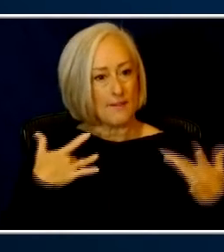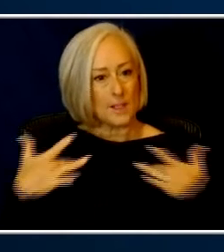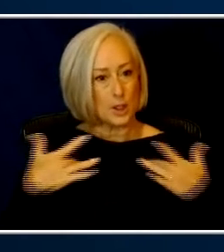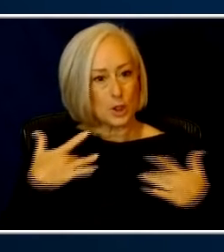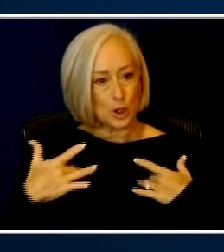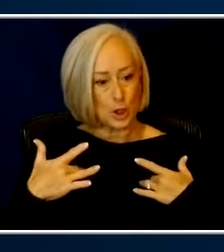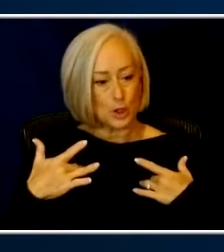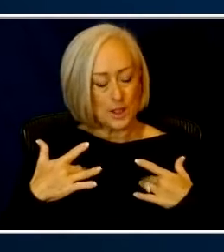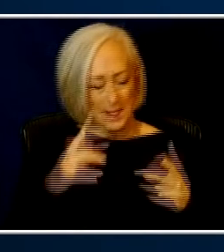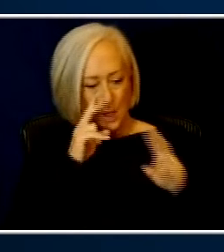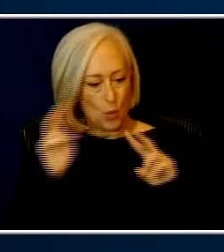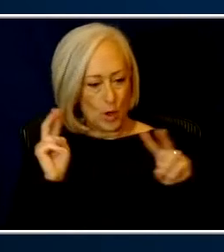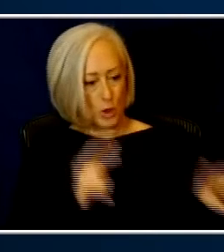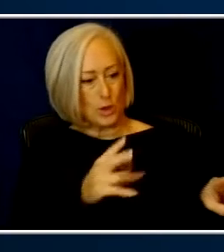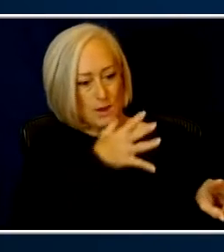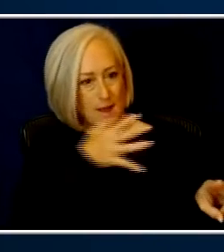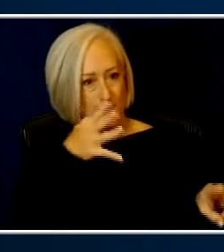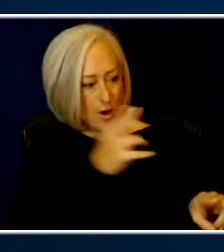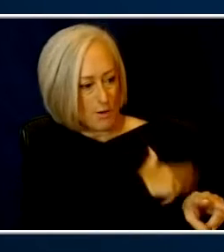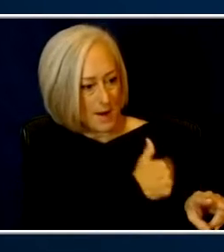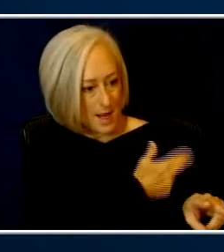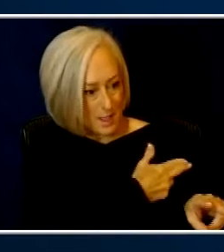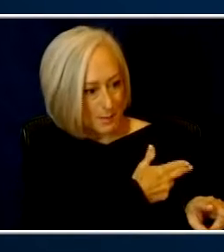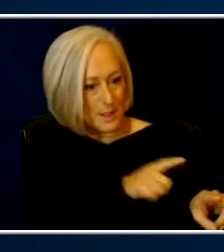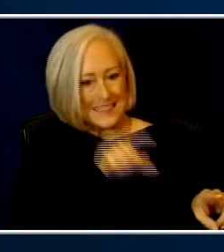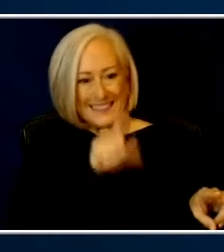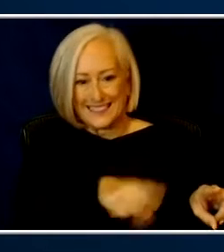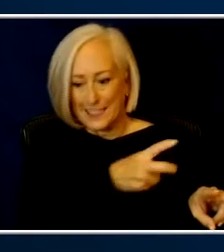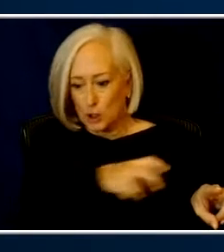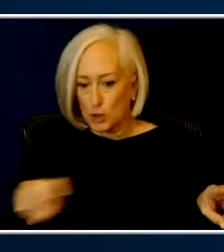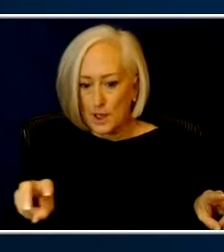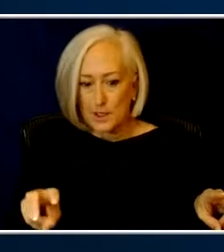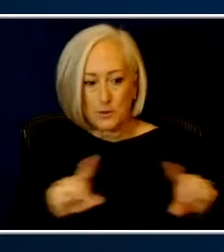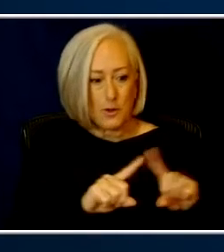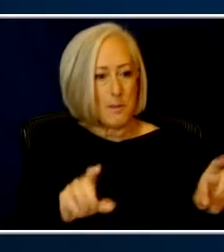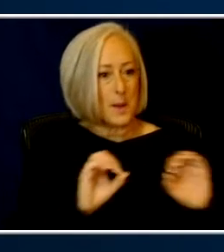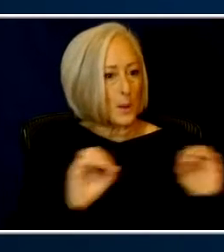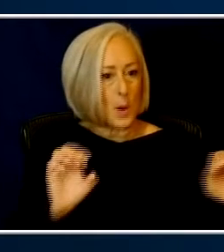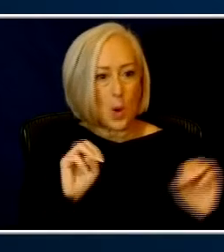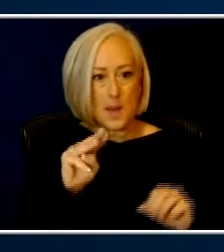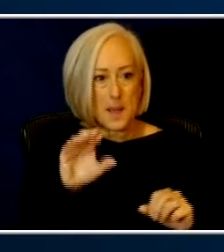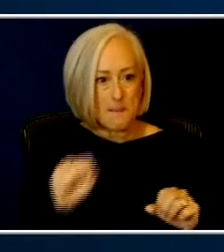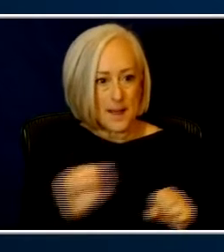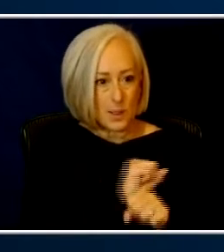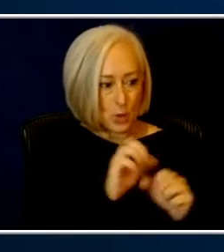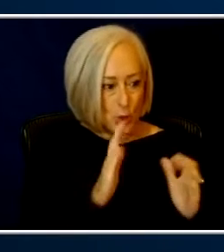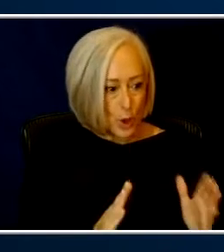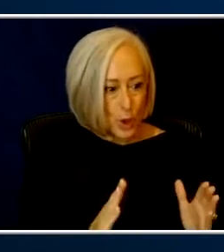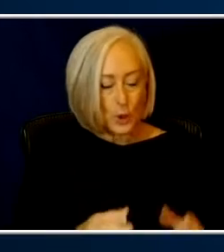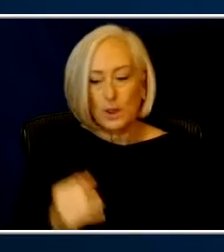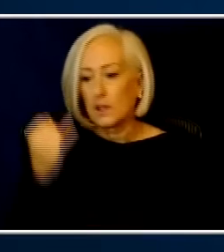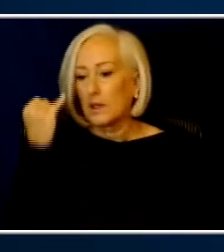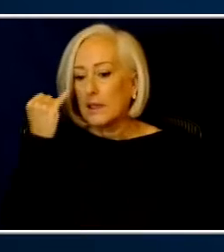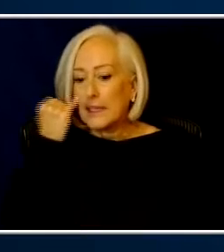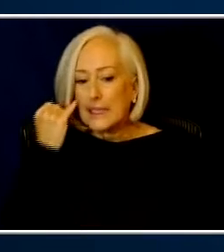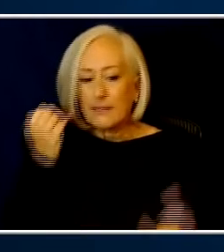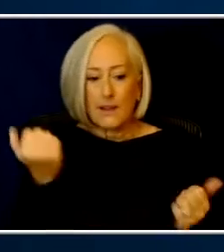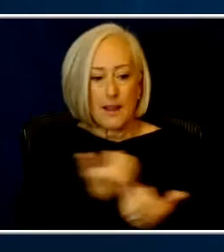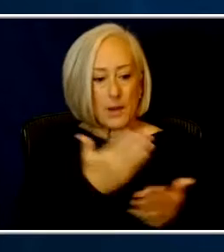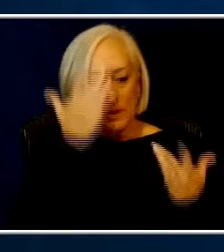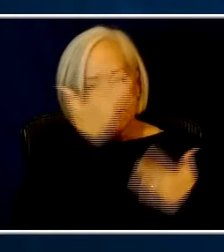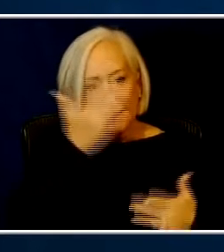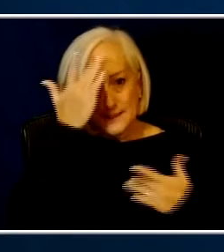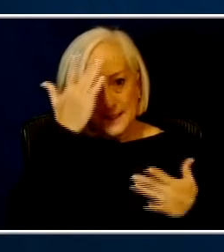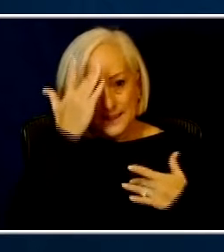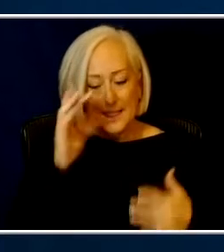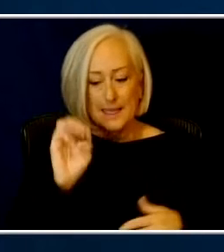inability to transfer and not having enough EMS workers. And if they get sick during a pandemic, or if we have a worsening of COVID and influenza, then wow, then we